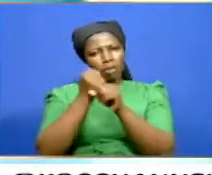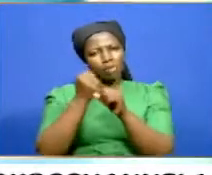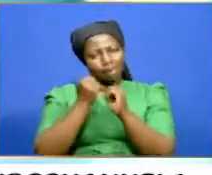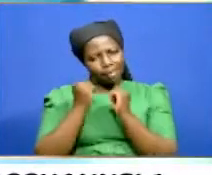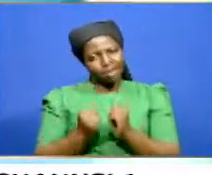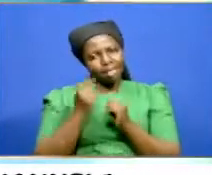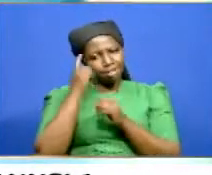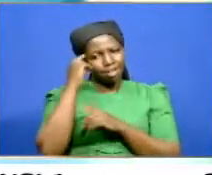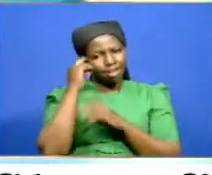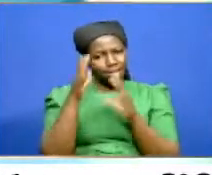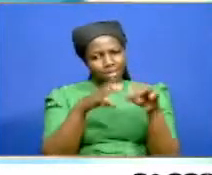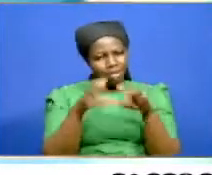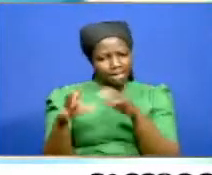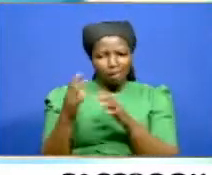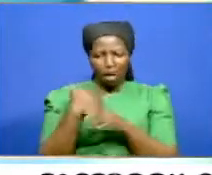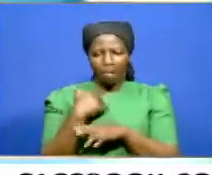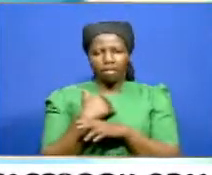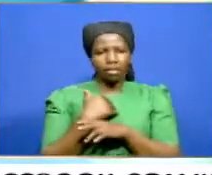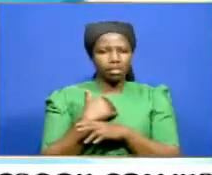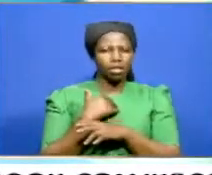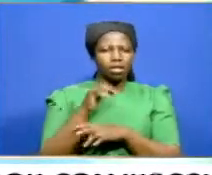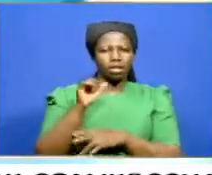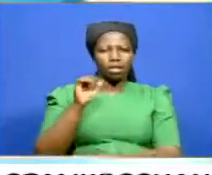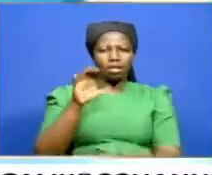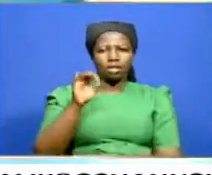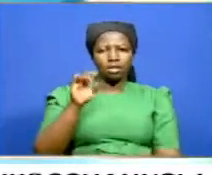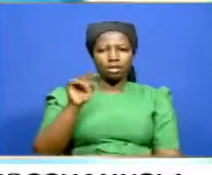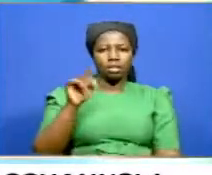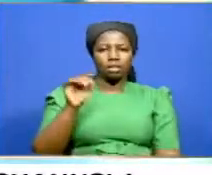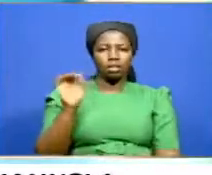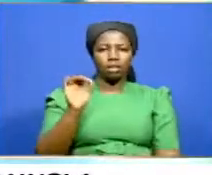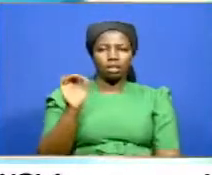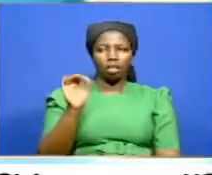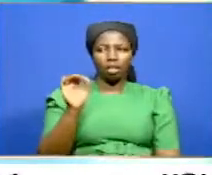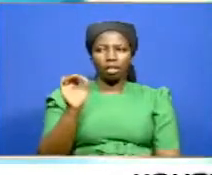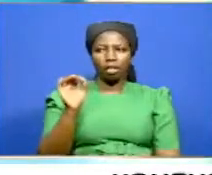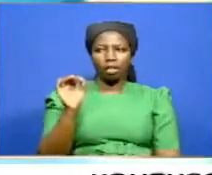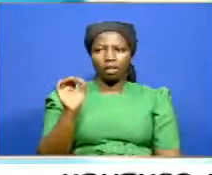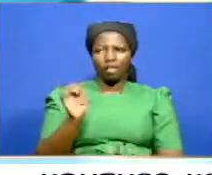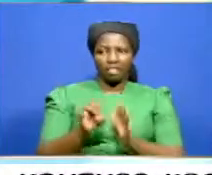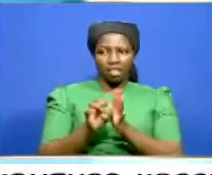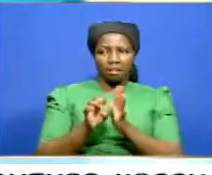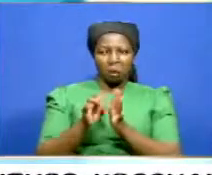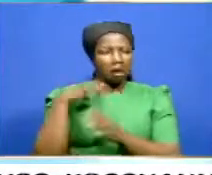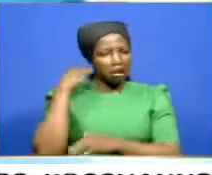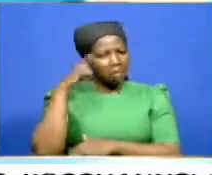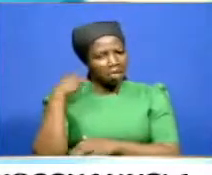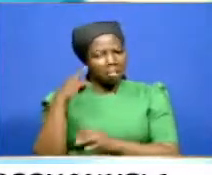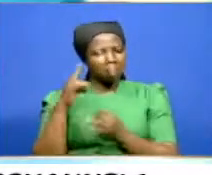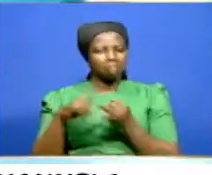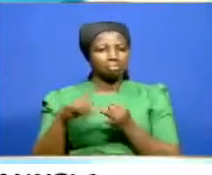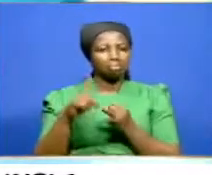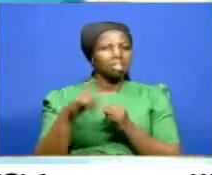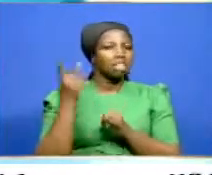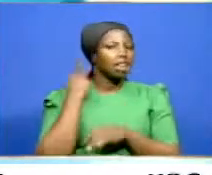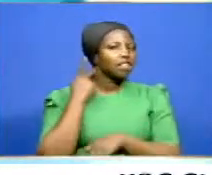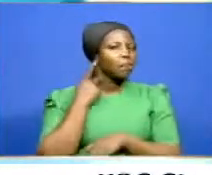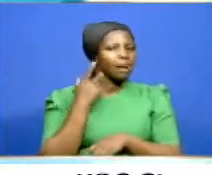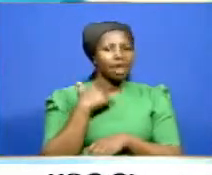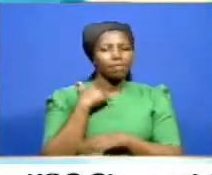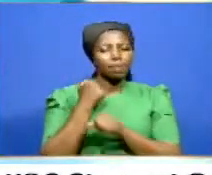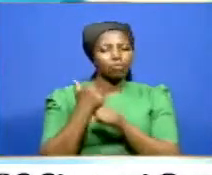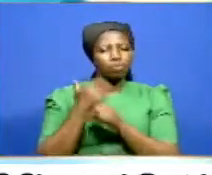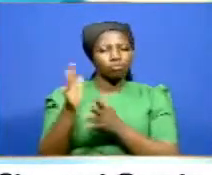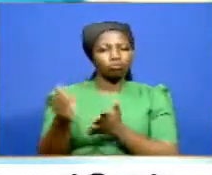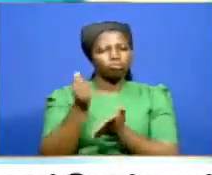think if clubs really have scouts, and probably maybe just a few, probably Mother United, Karibangi Sharks, they've been doing the recruitment well in terms of giving the young lads